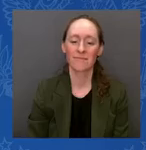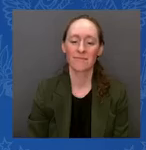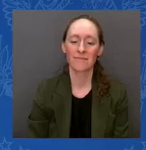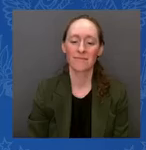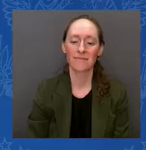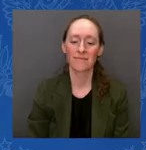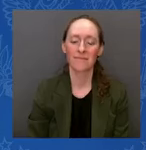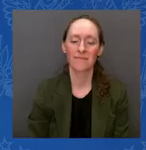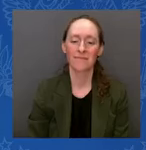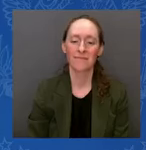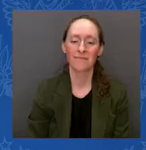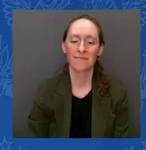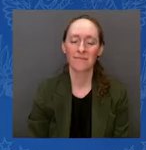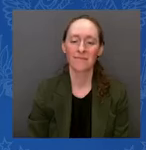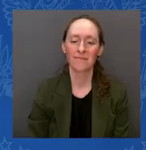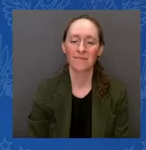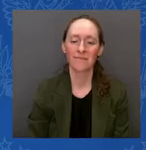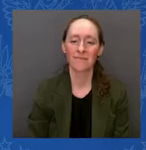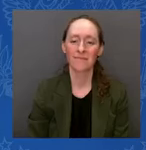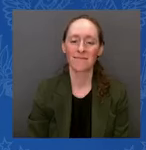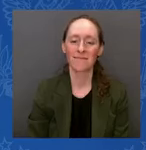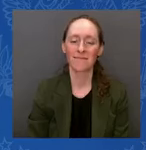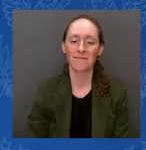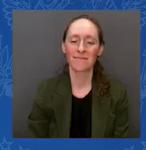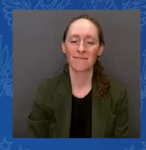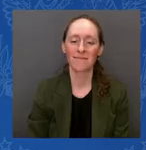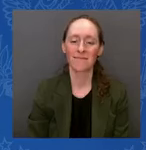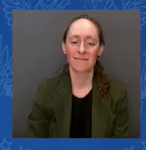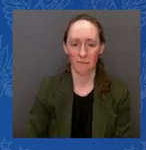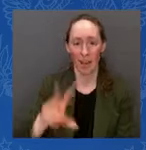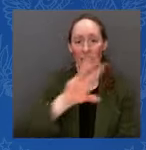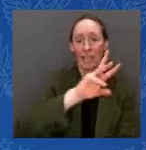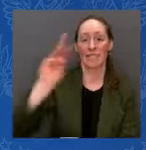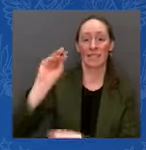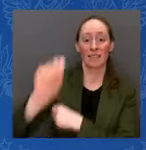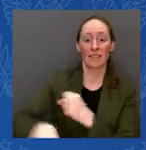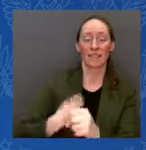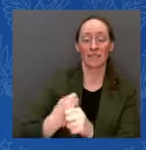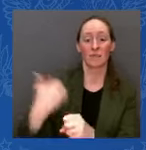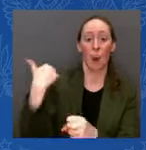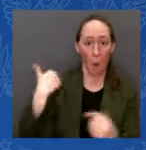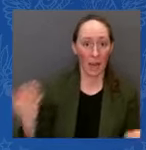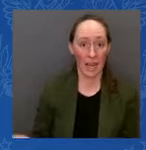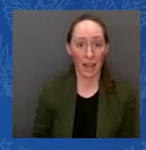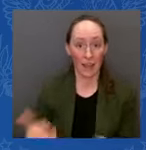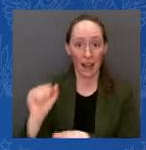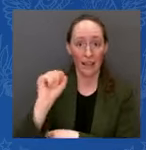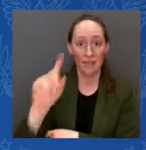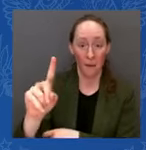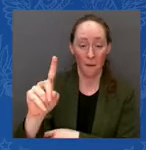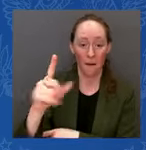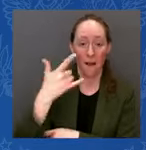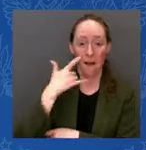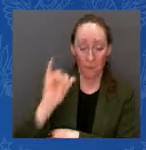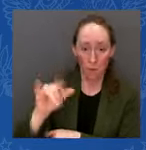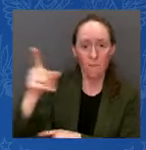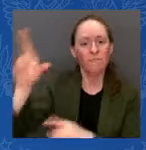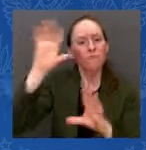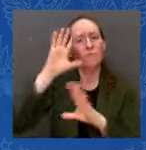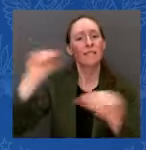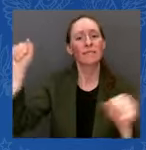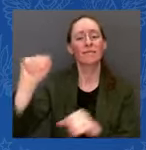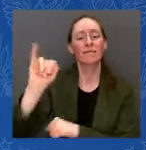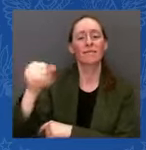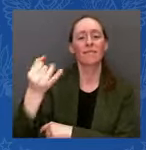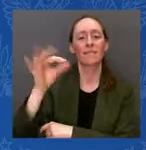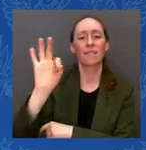Sixty years ago, here in San Diego, President Kennedy spoke of a higher purpose, the maintenance